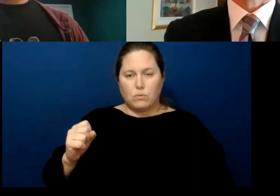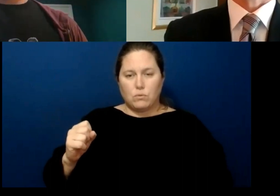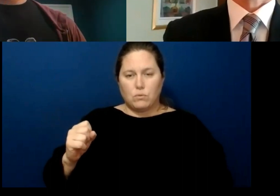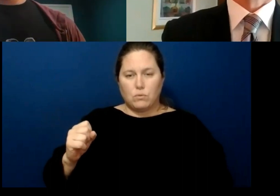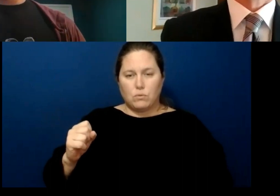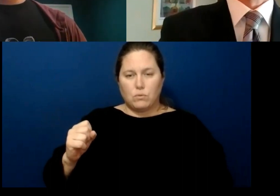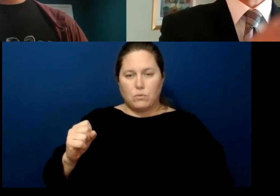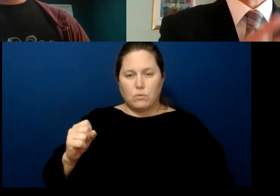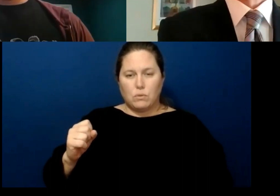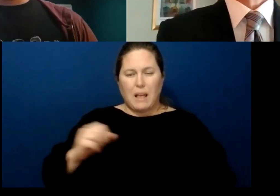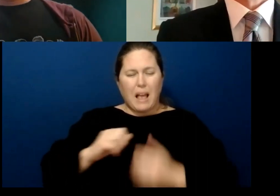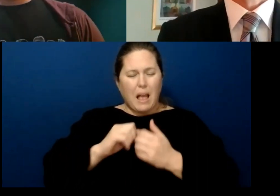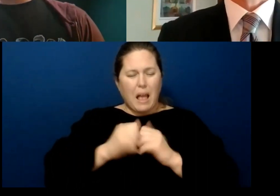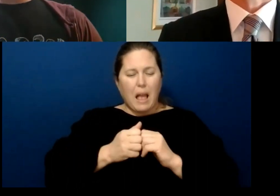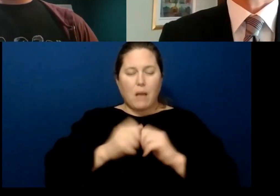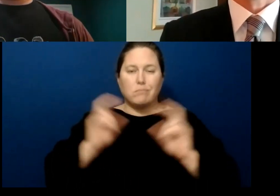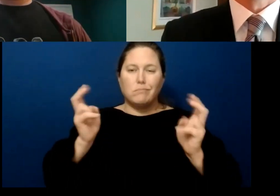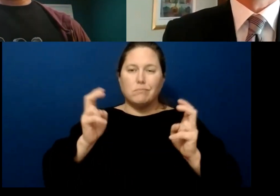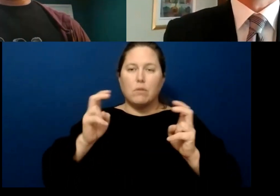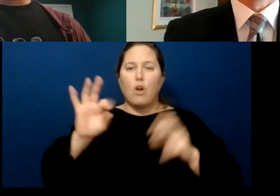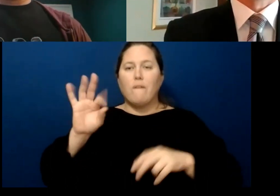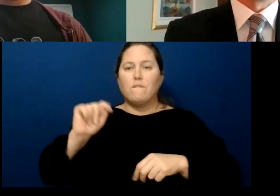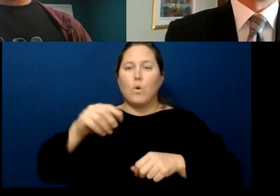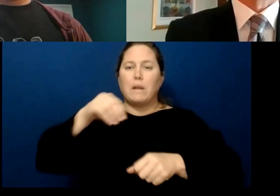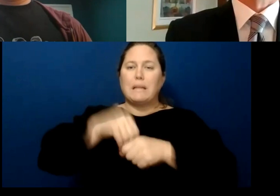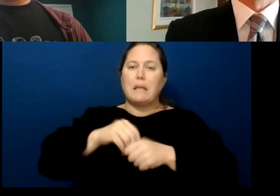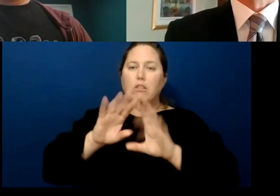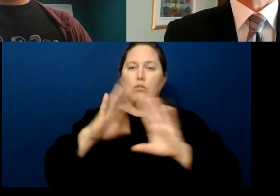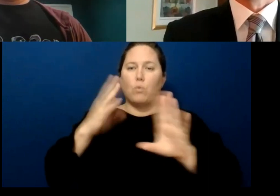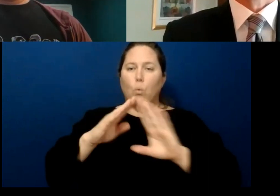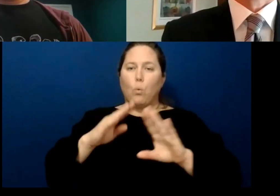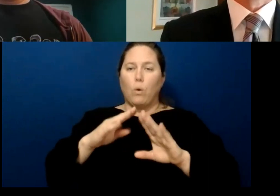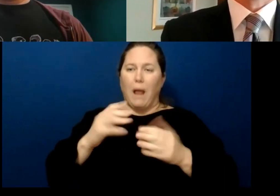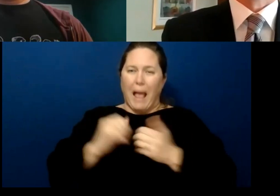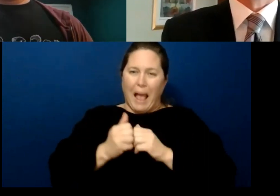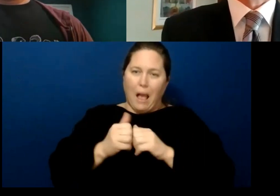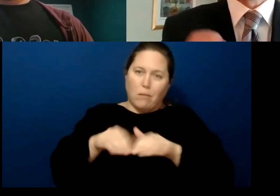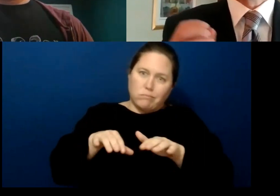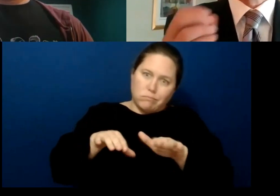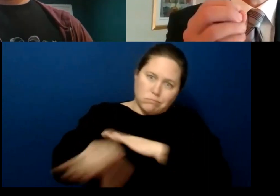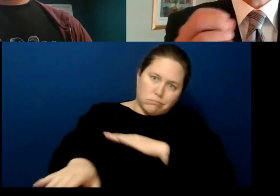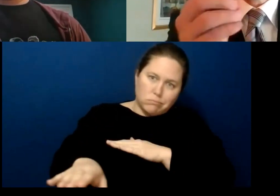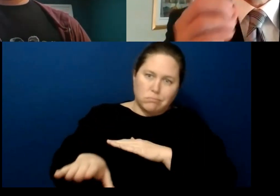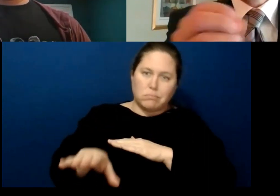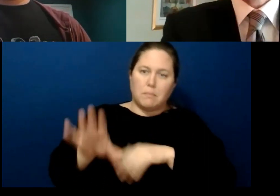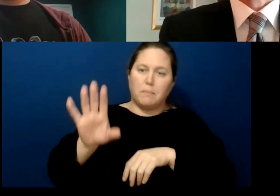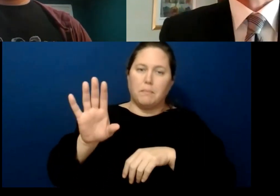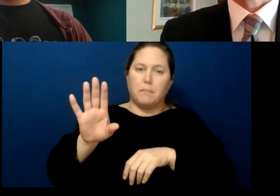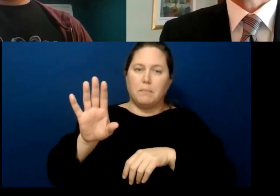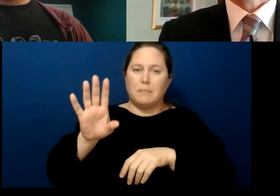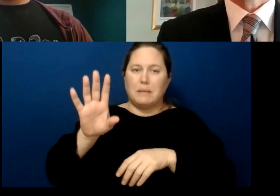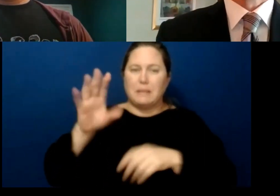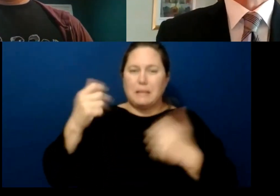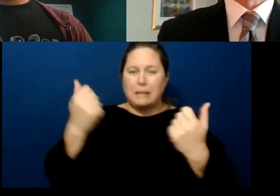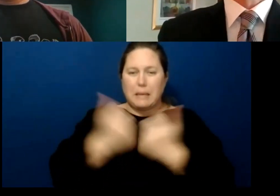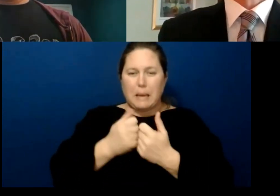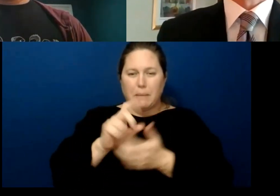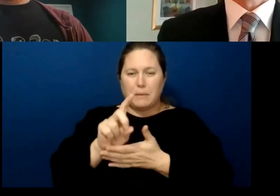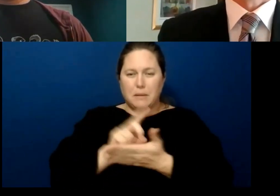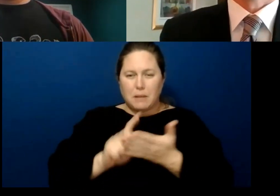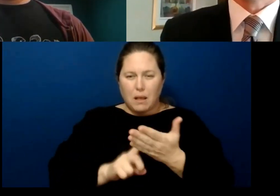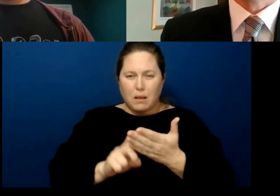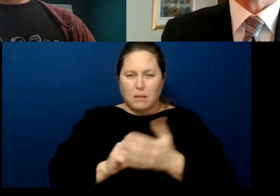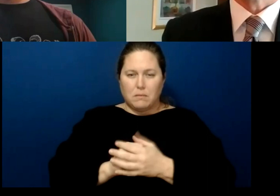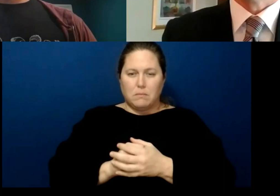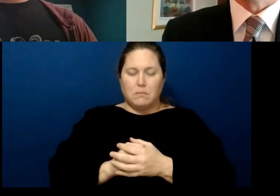game designing? Like, okay, you've been tinkering around in your house, you're messing around, but like, how do you get yourself in front